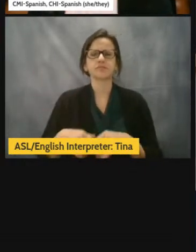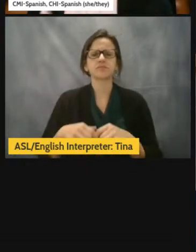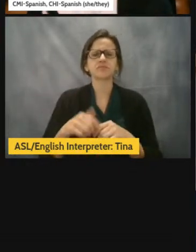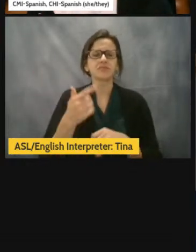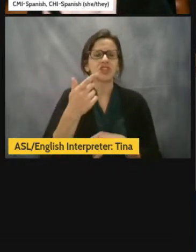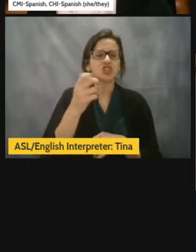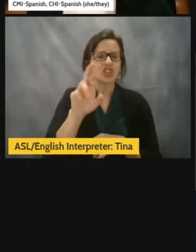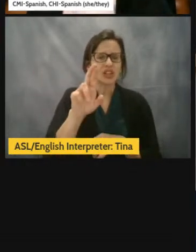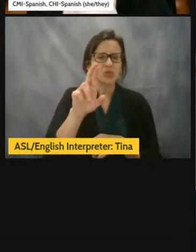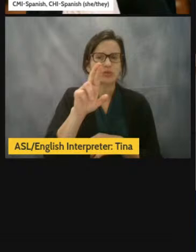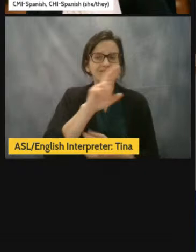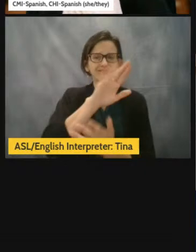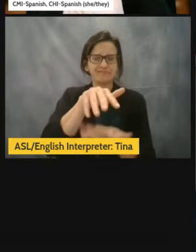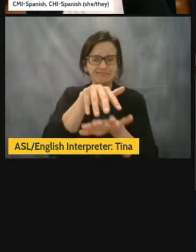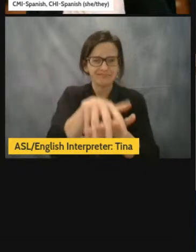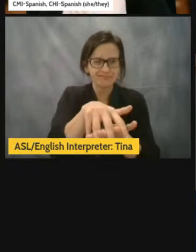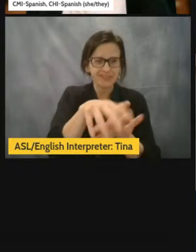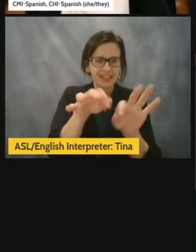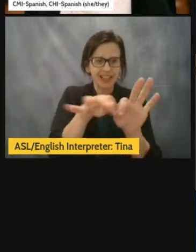really need to be.